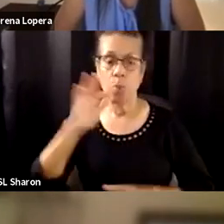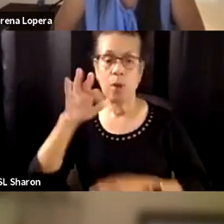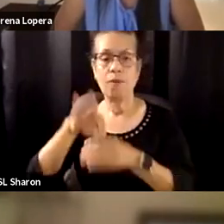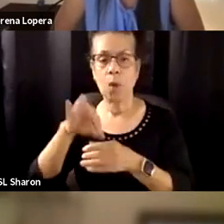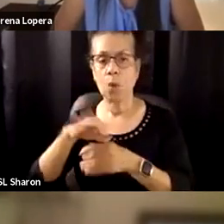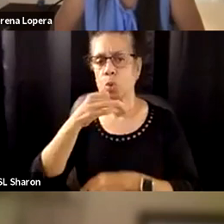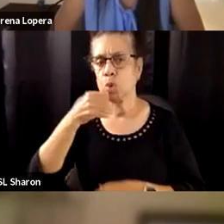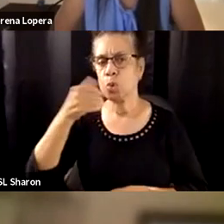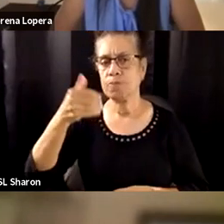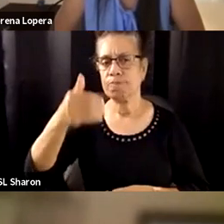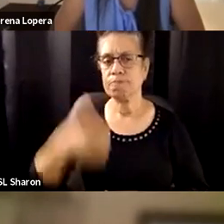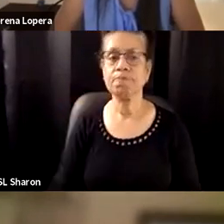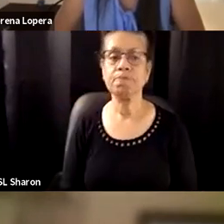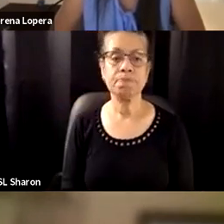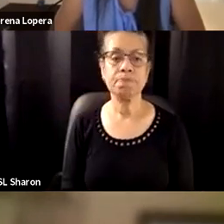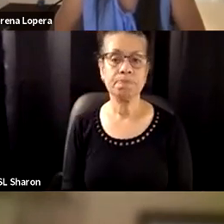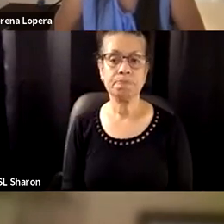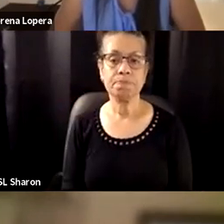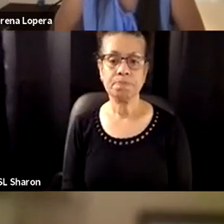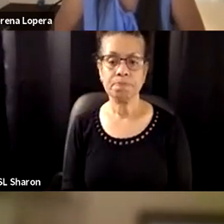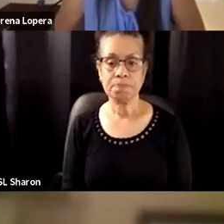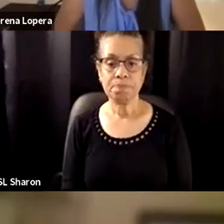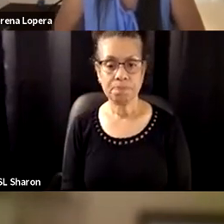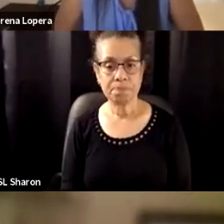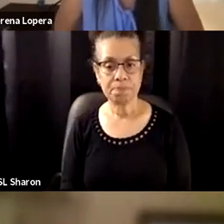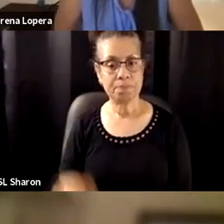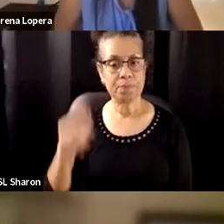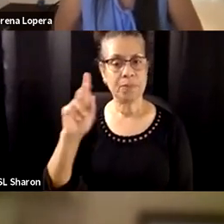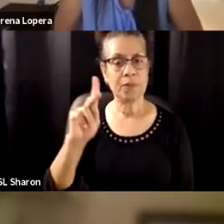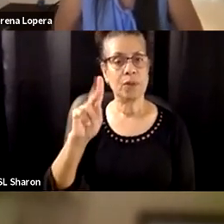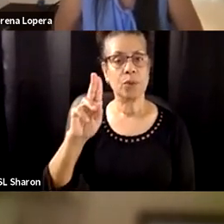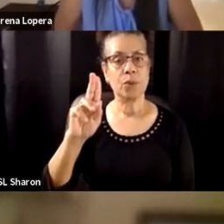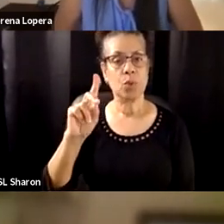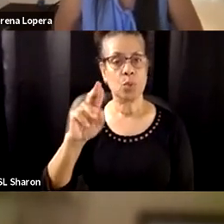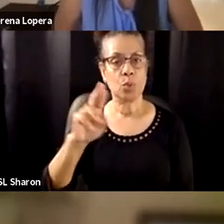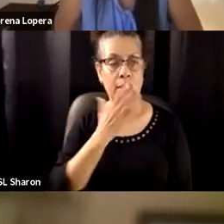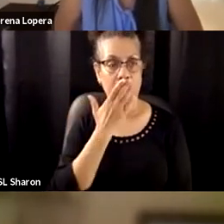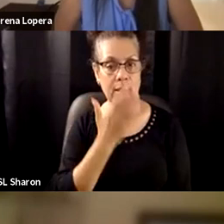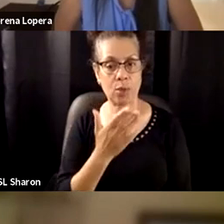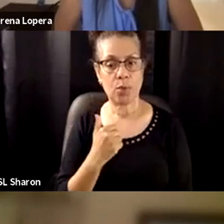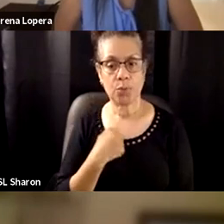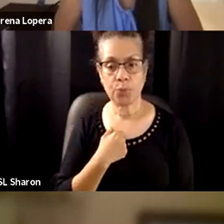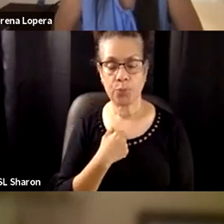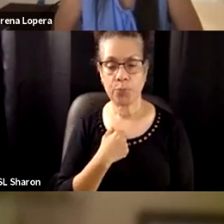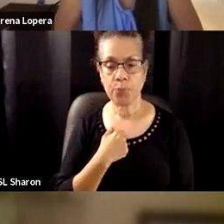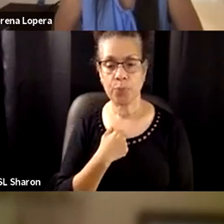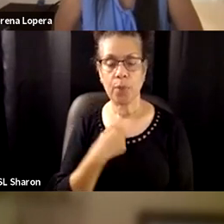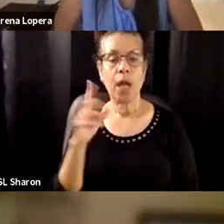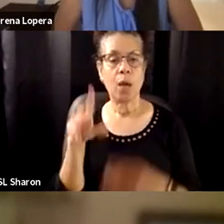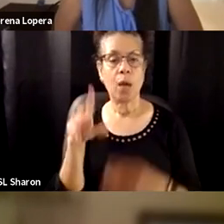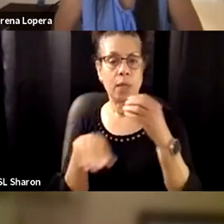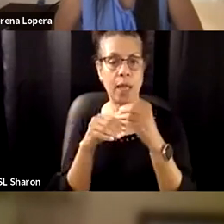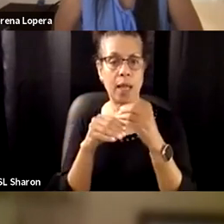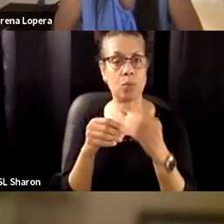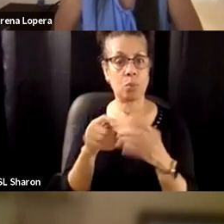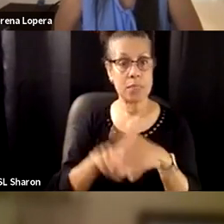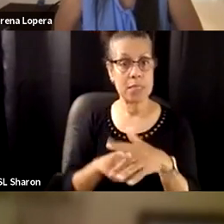months yeah thank you superintendent um i i would just add a few things i think when we started our fy